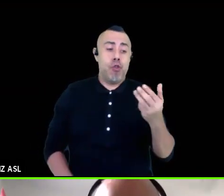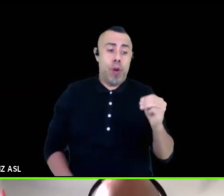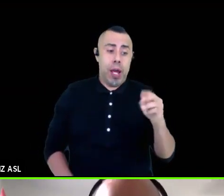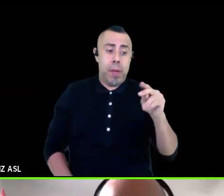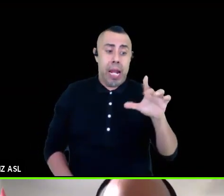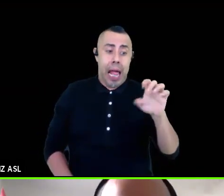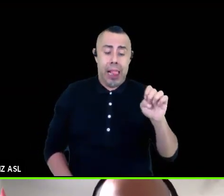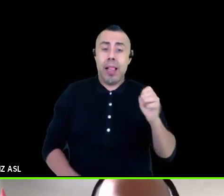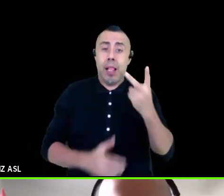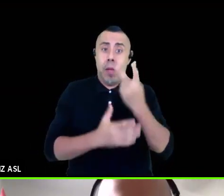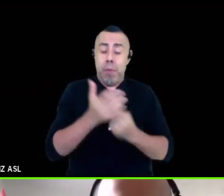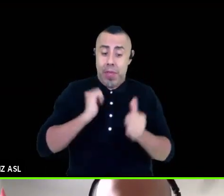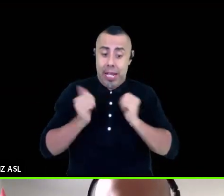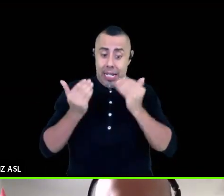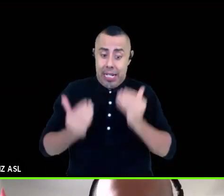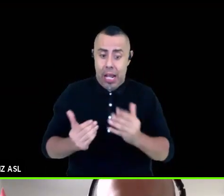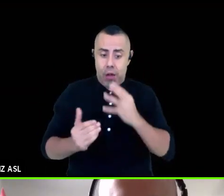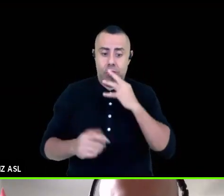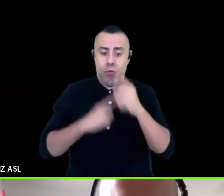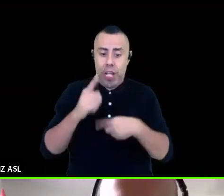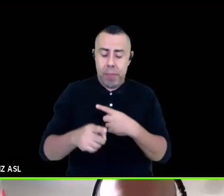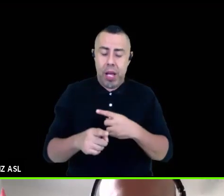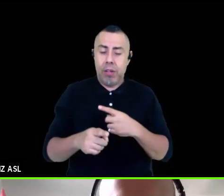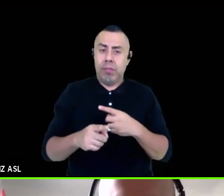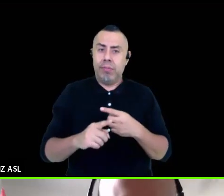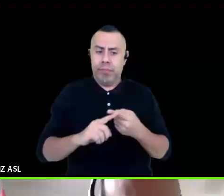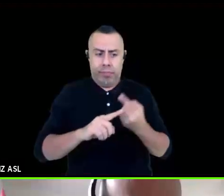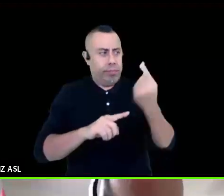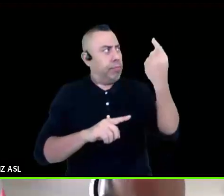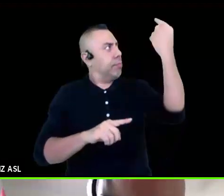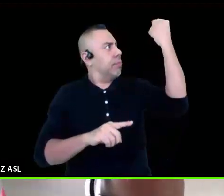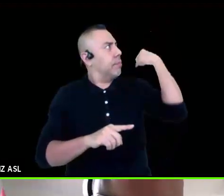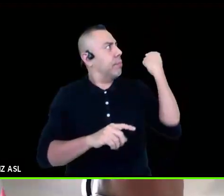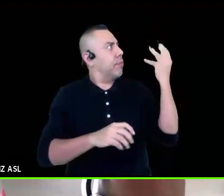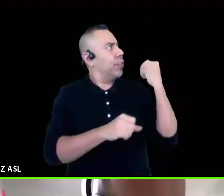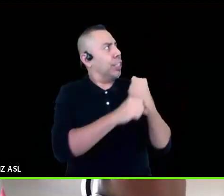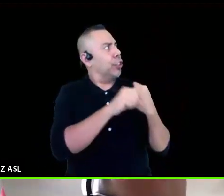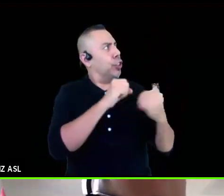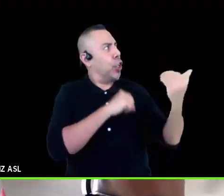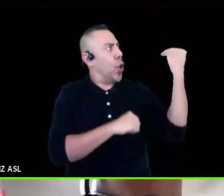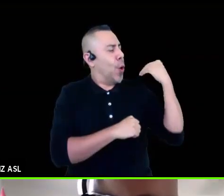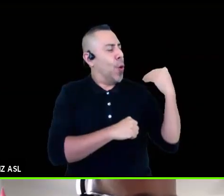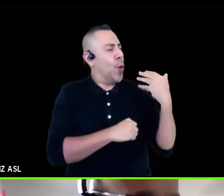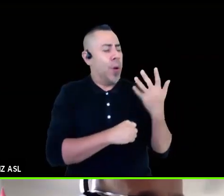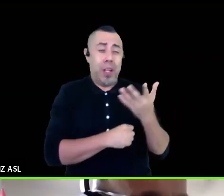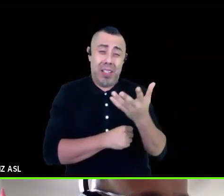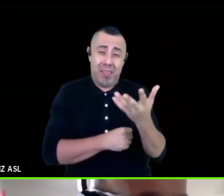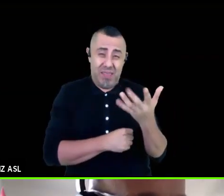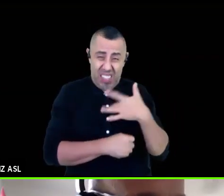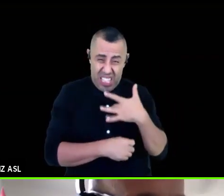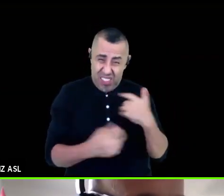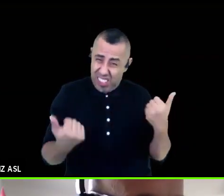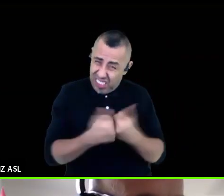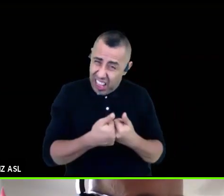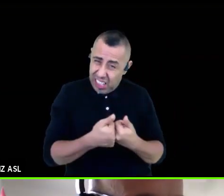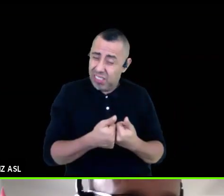ago. What challenge was that to make that active? Did it feel like, to what degree it still helped us see them as